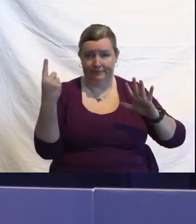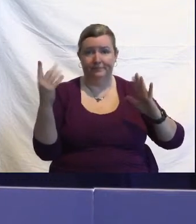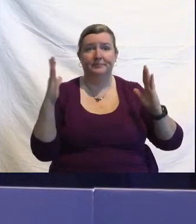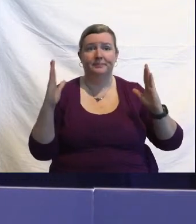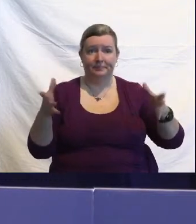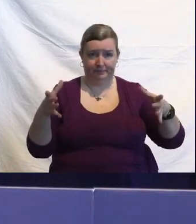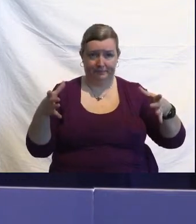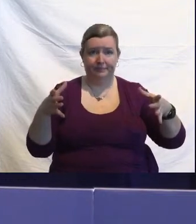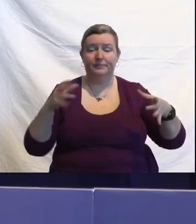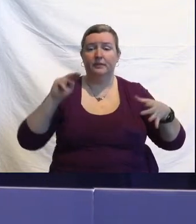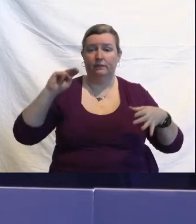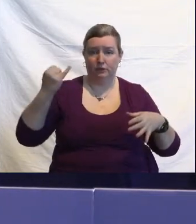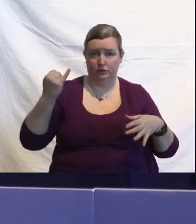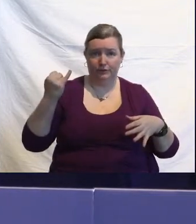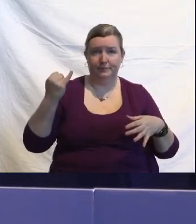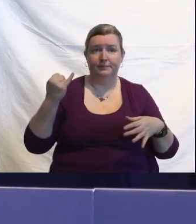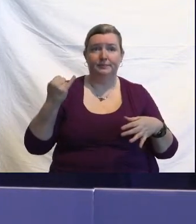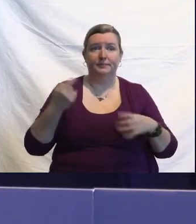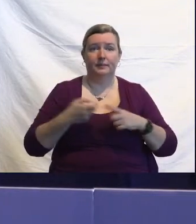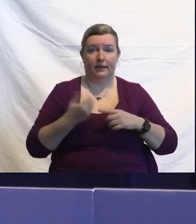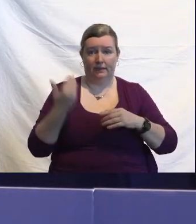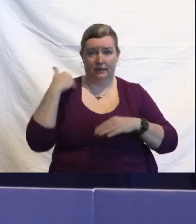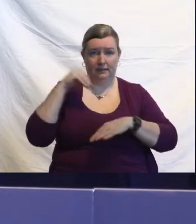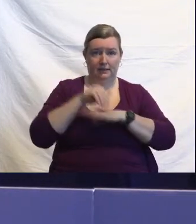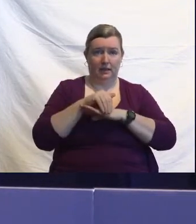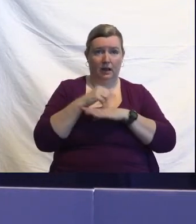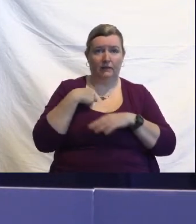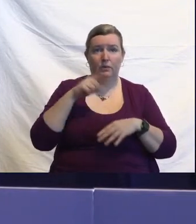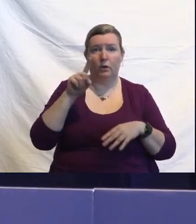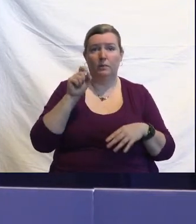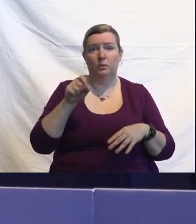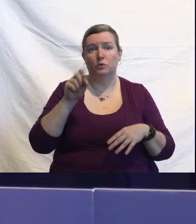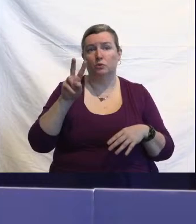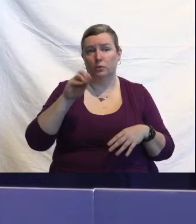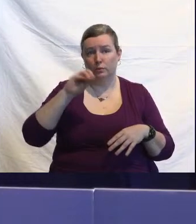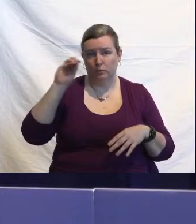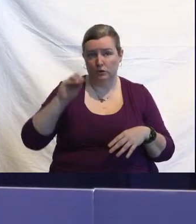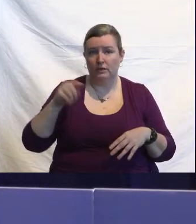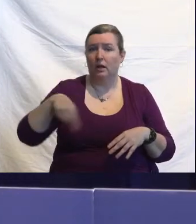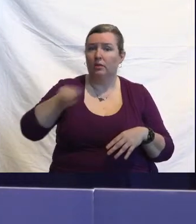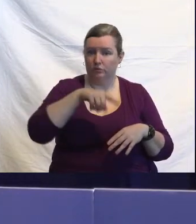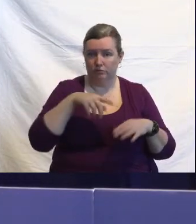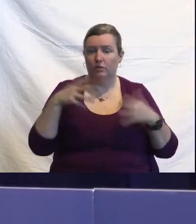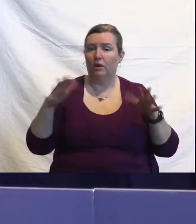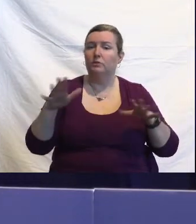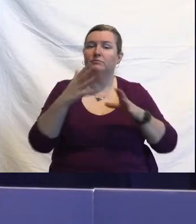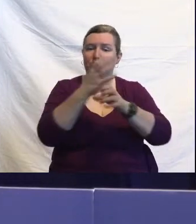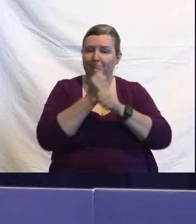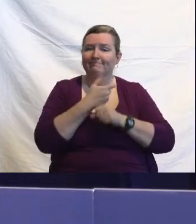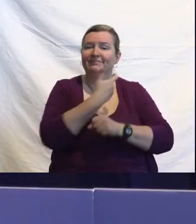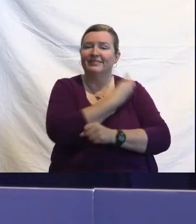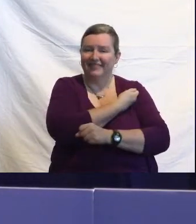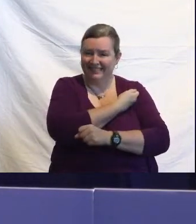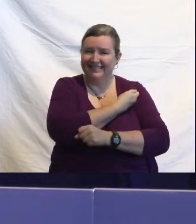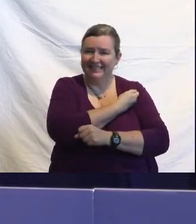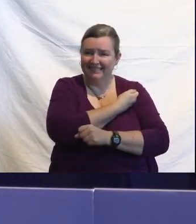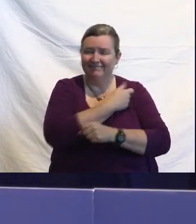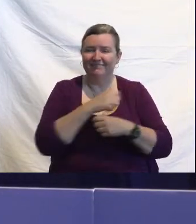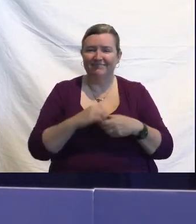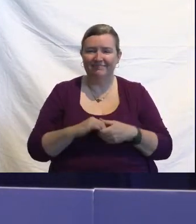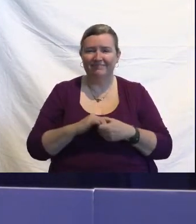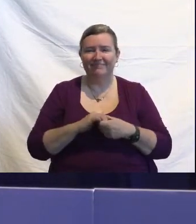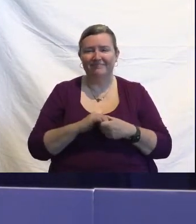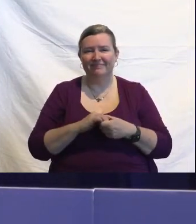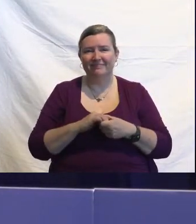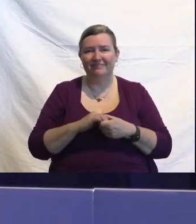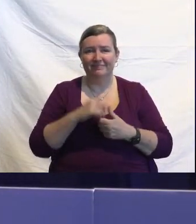of vaccine. That is over 9,000 doses. Vaccinating this population can protect other family